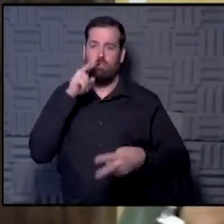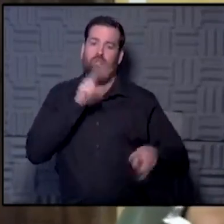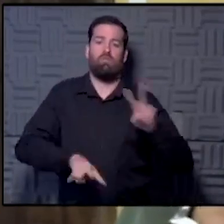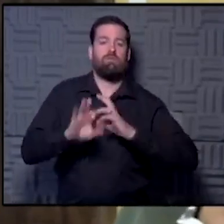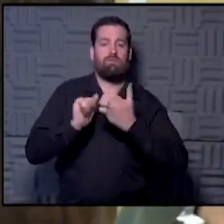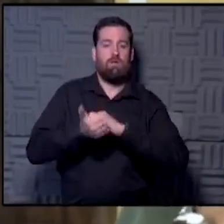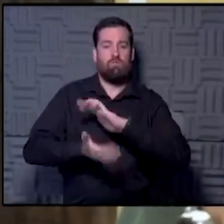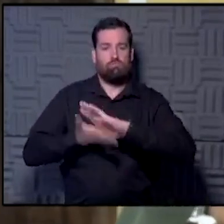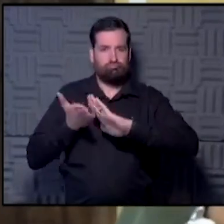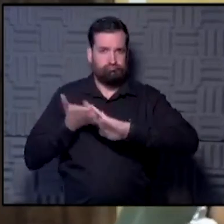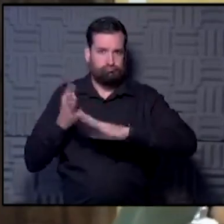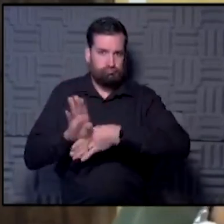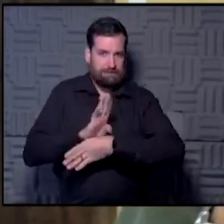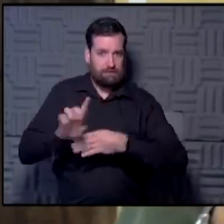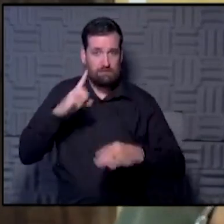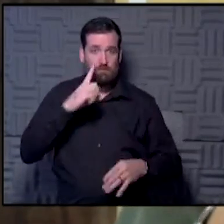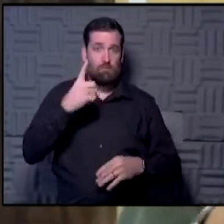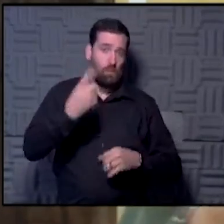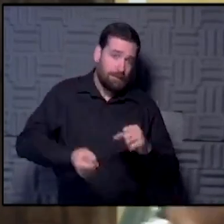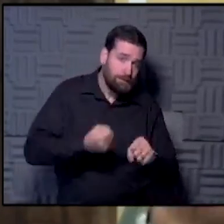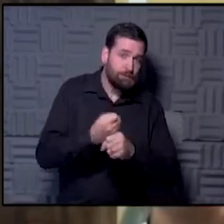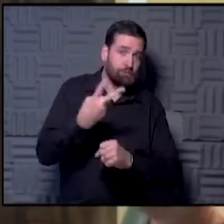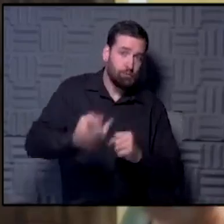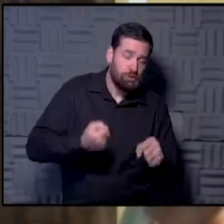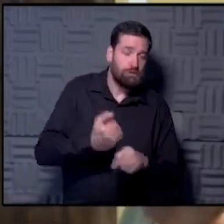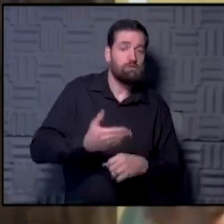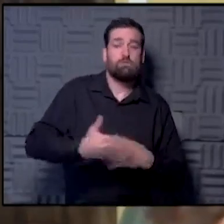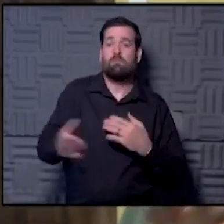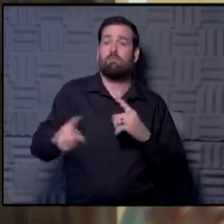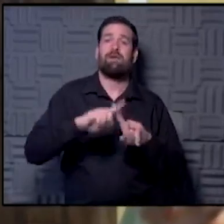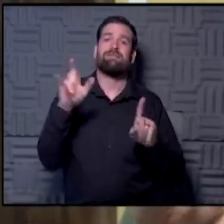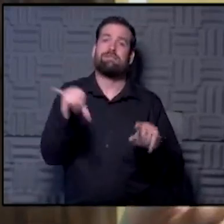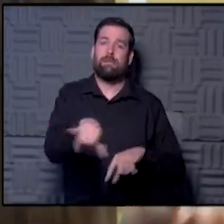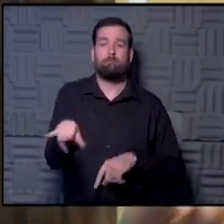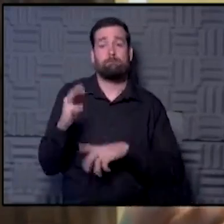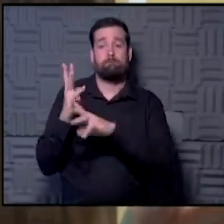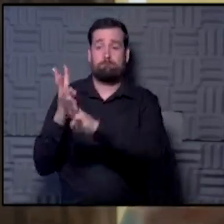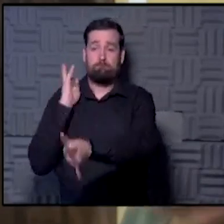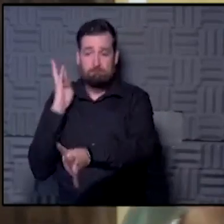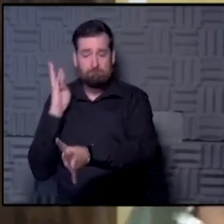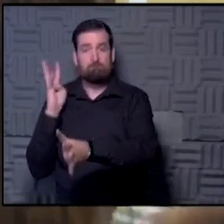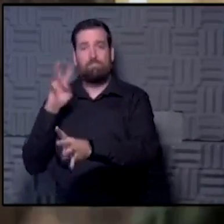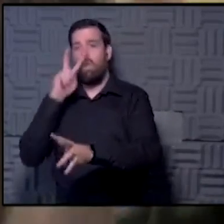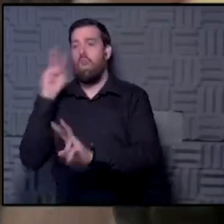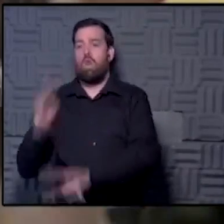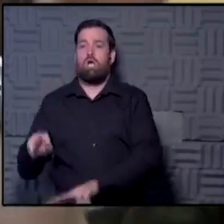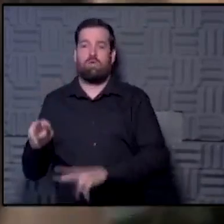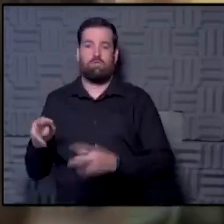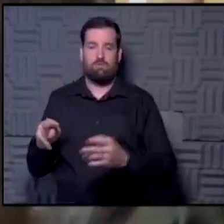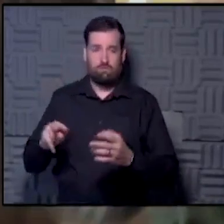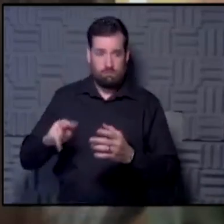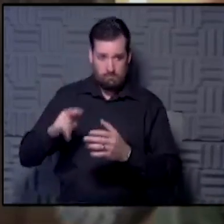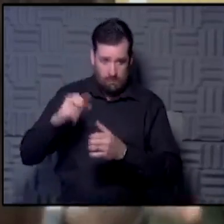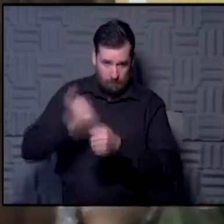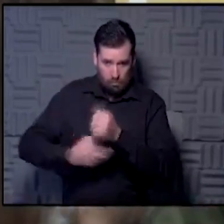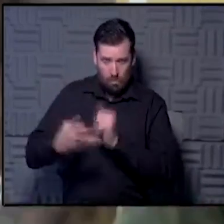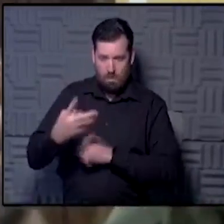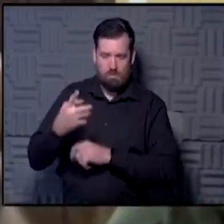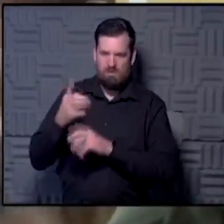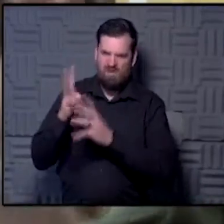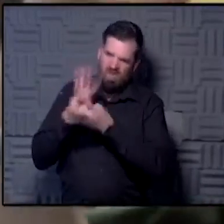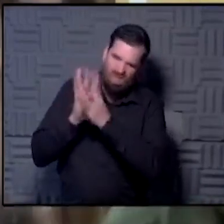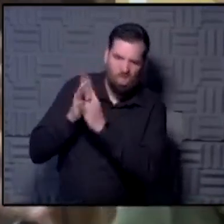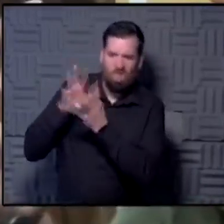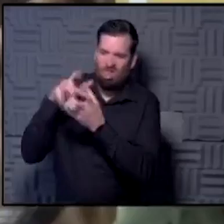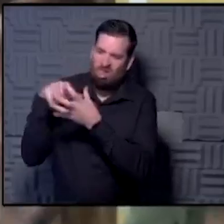operate in business for the next year or two. But I think same thing. Look at the queue lines that are going to be in that event. Is everyone just one big mass and they're